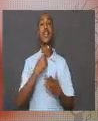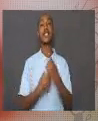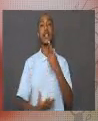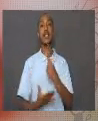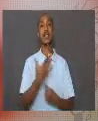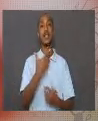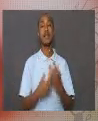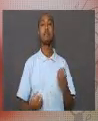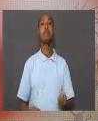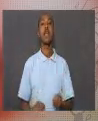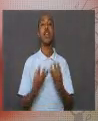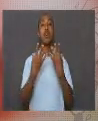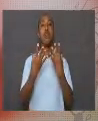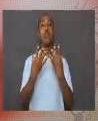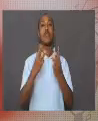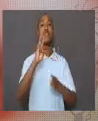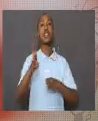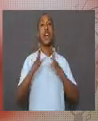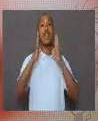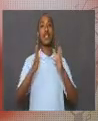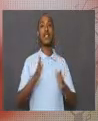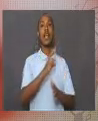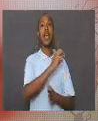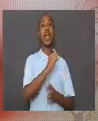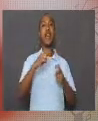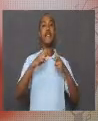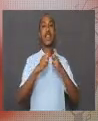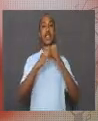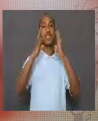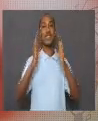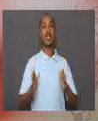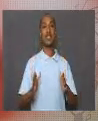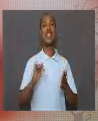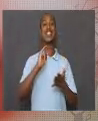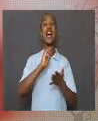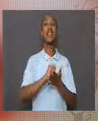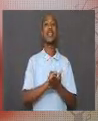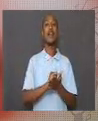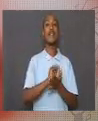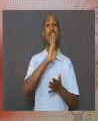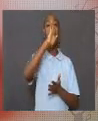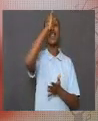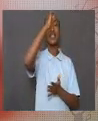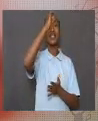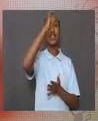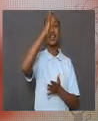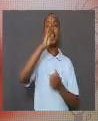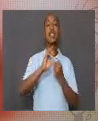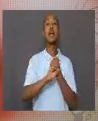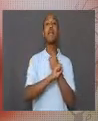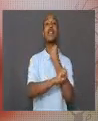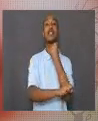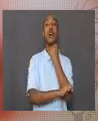discussed many of the scientists and physicists that have created the basis for